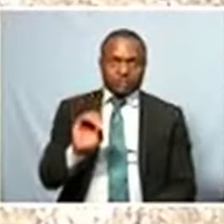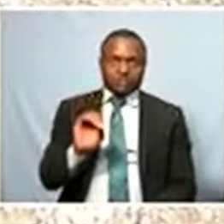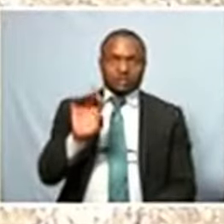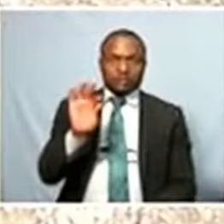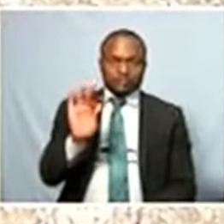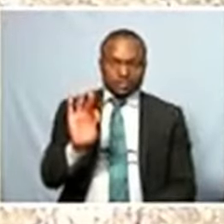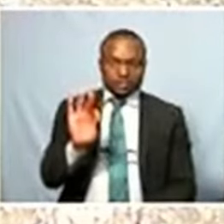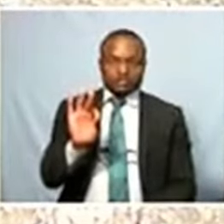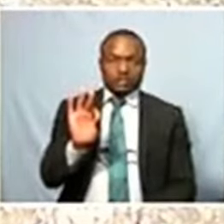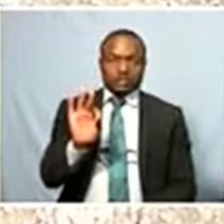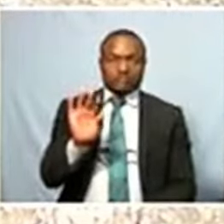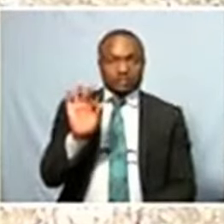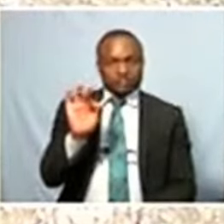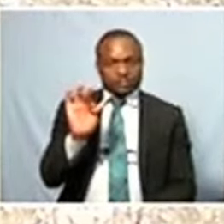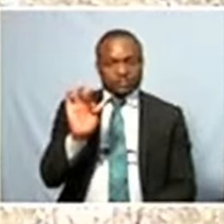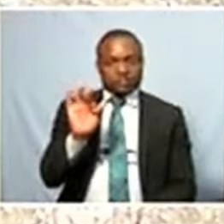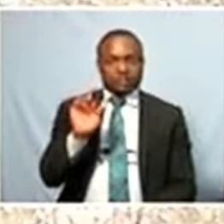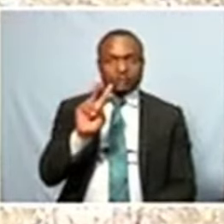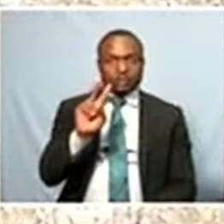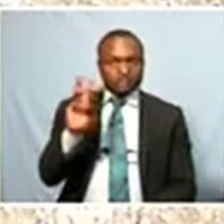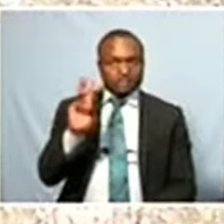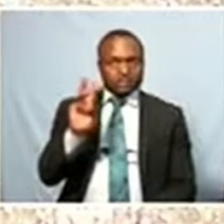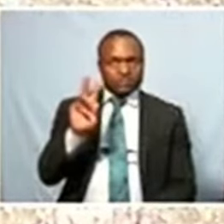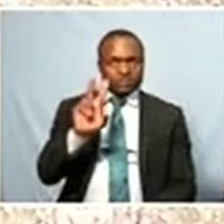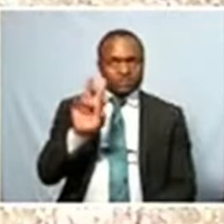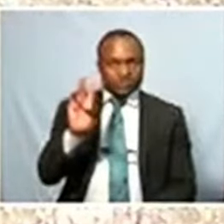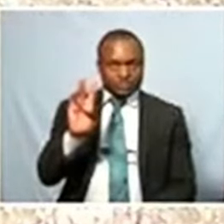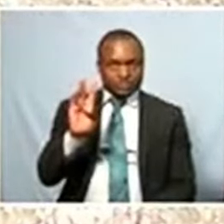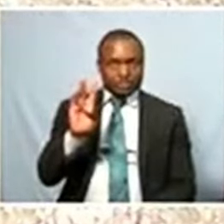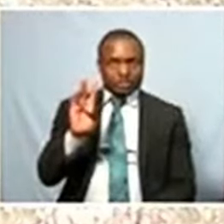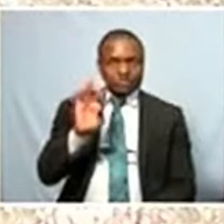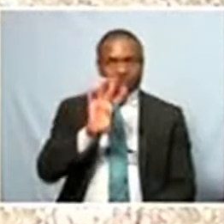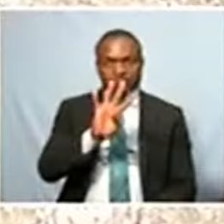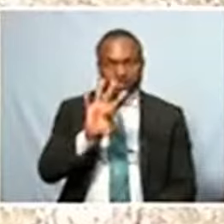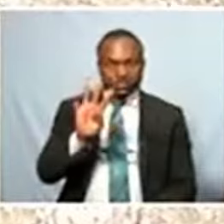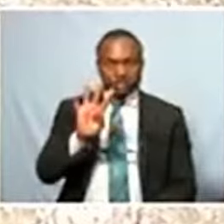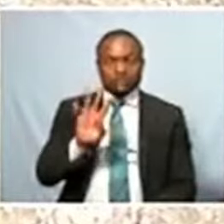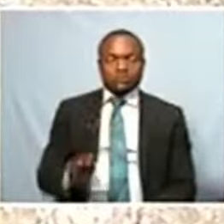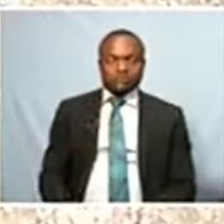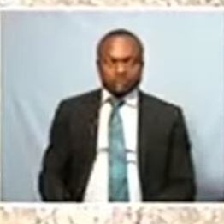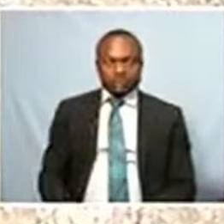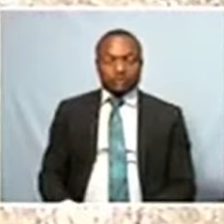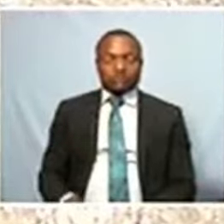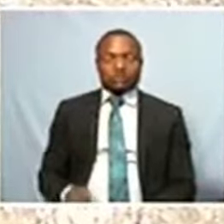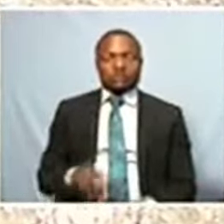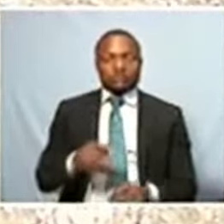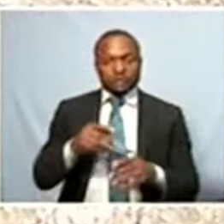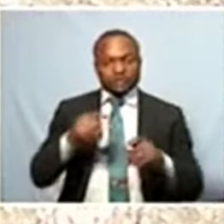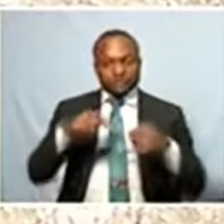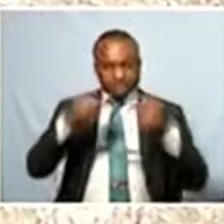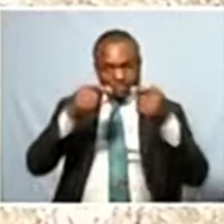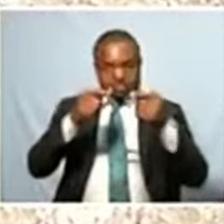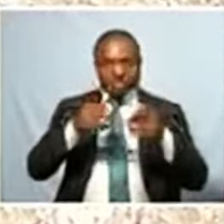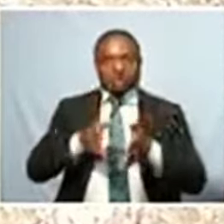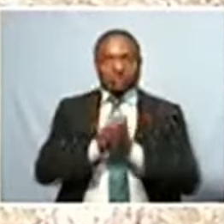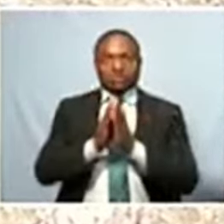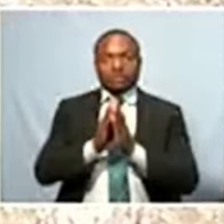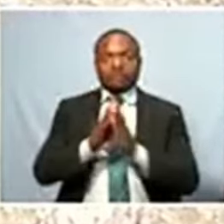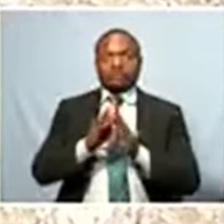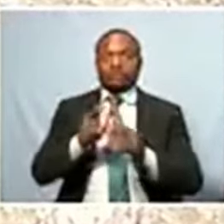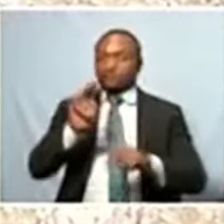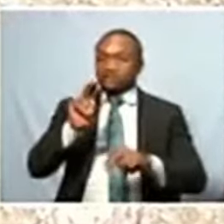09, 19, 26, 27, and 44, and has made progress and asked leave to sit